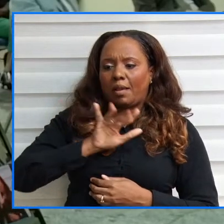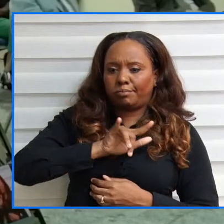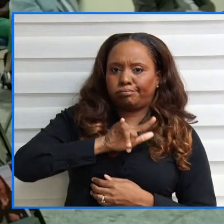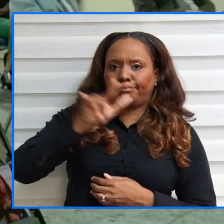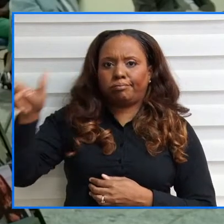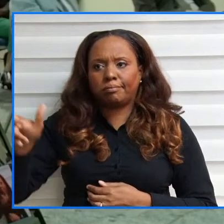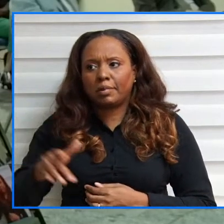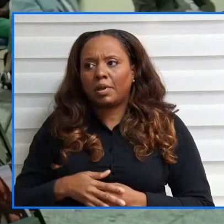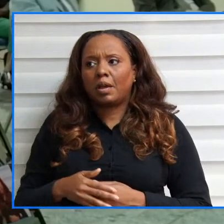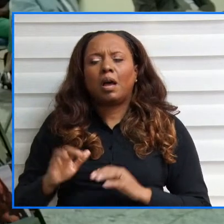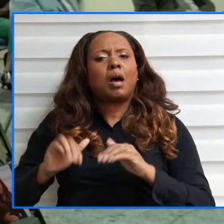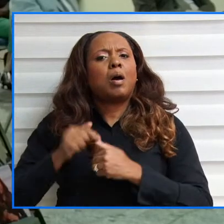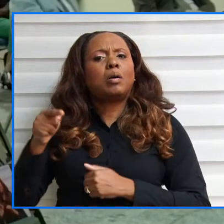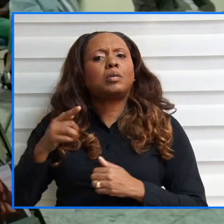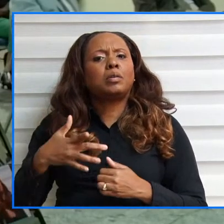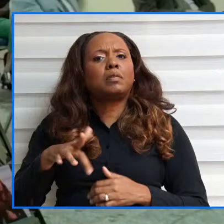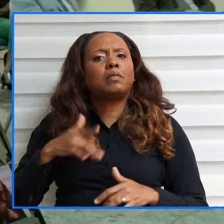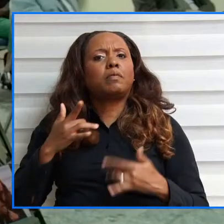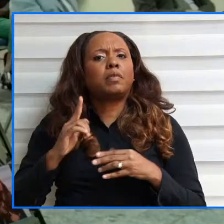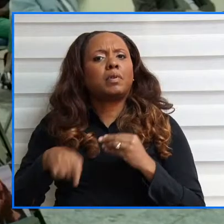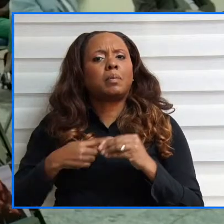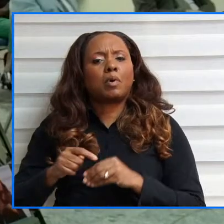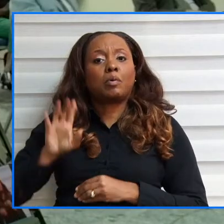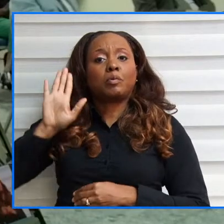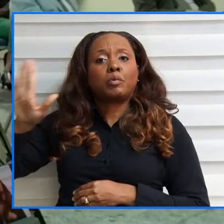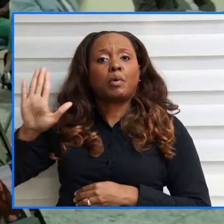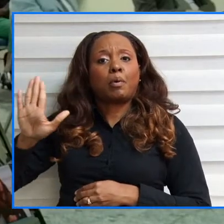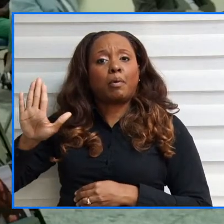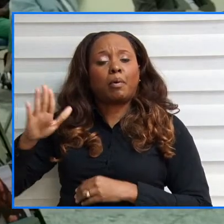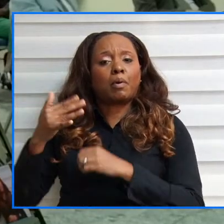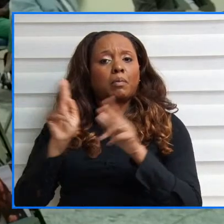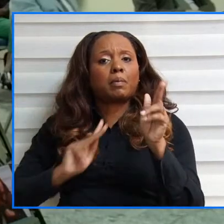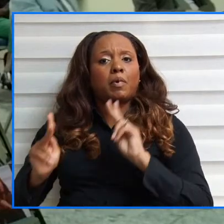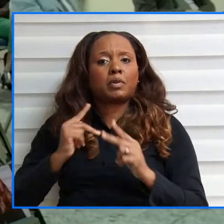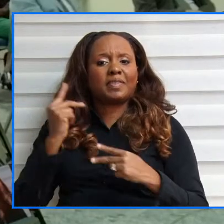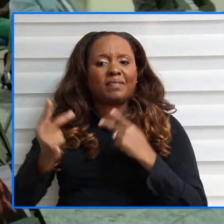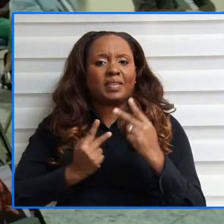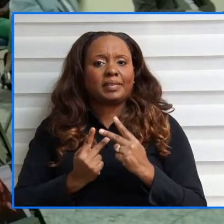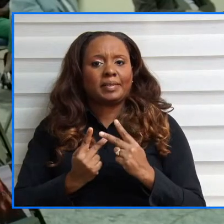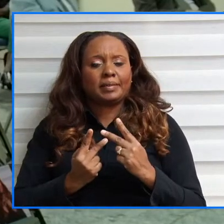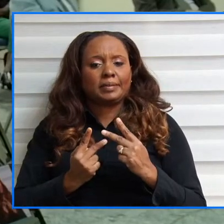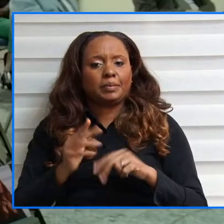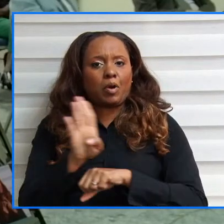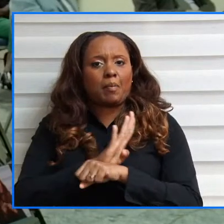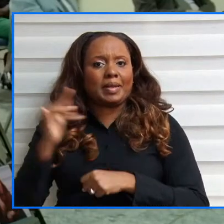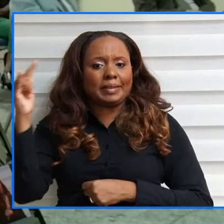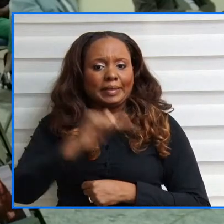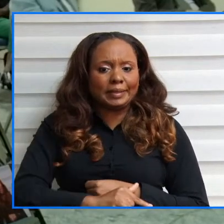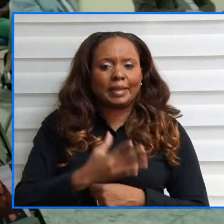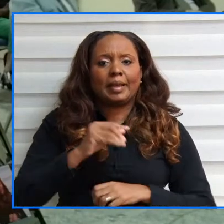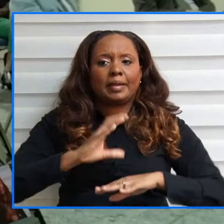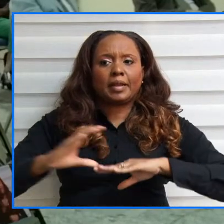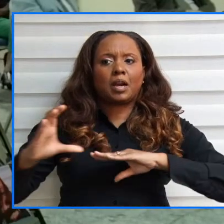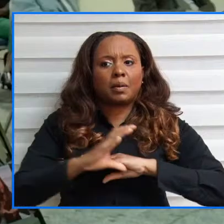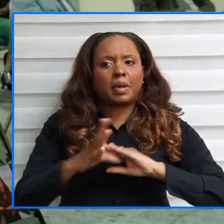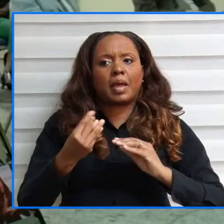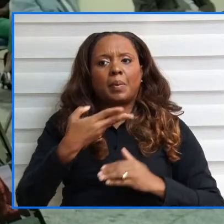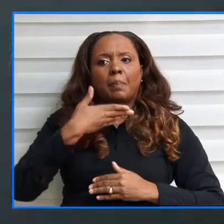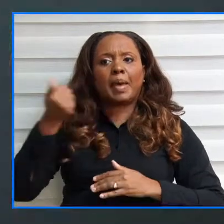your people being able to visit not just Barbados, but the rest of the Caribbean and having that interconnectivity in air